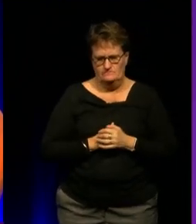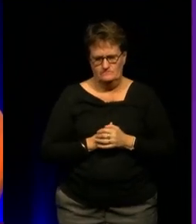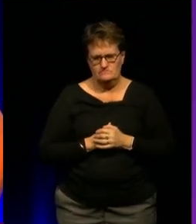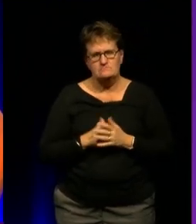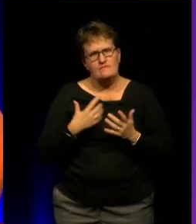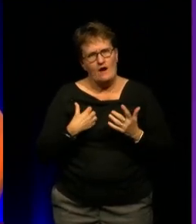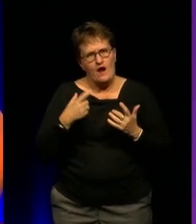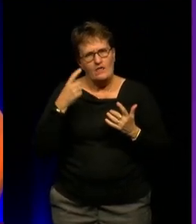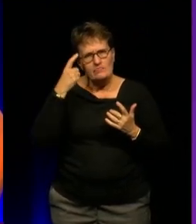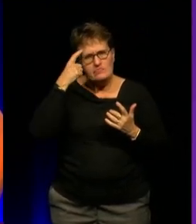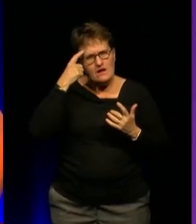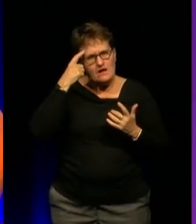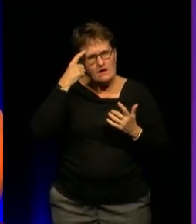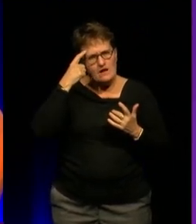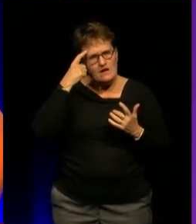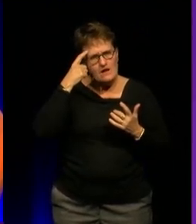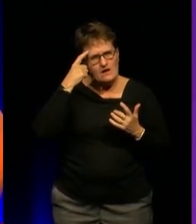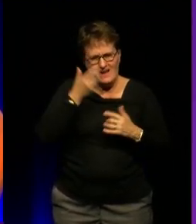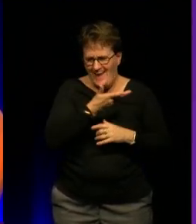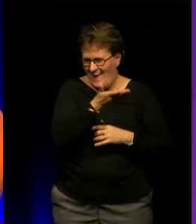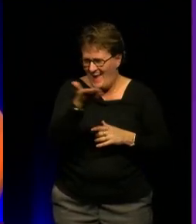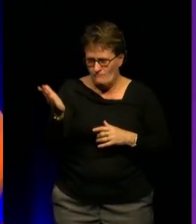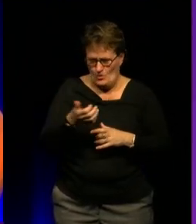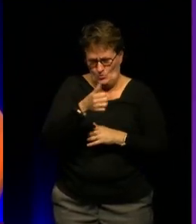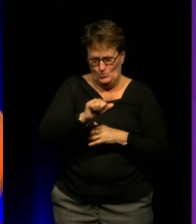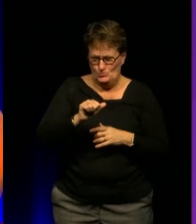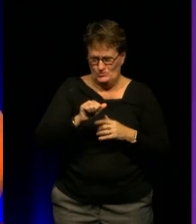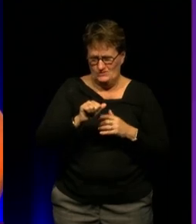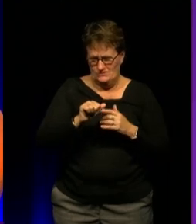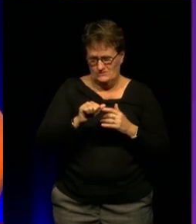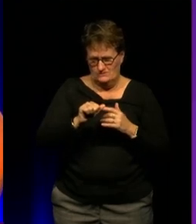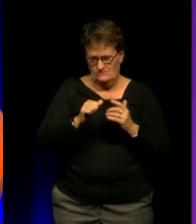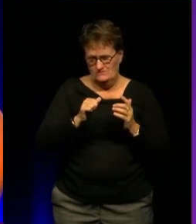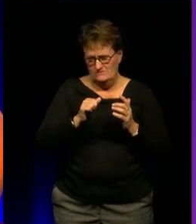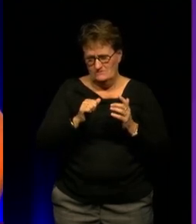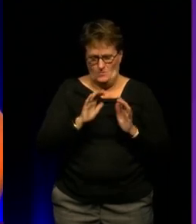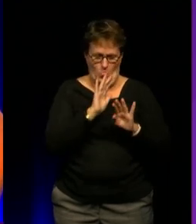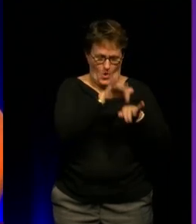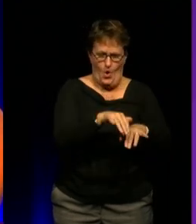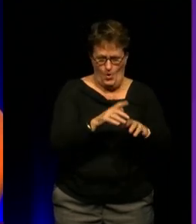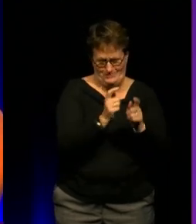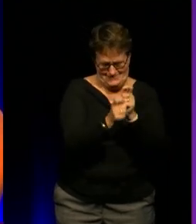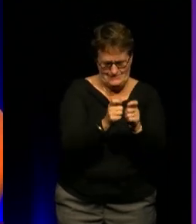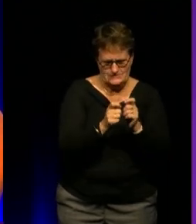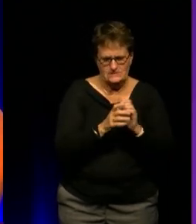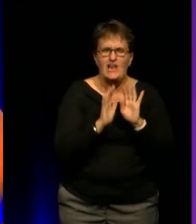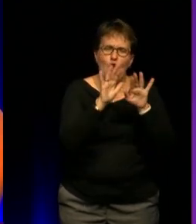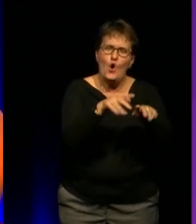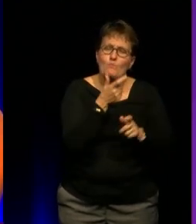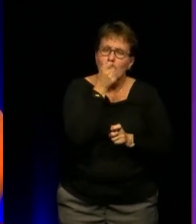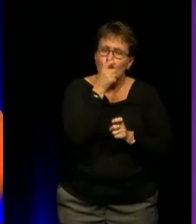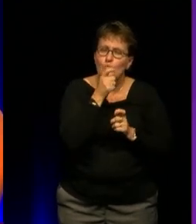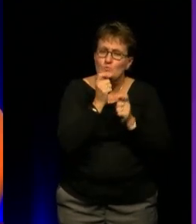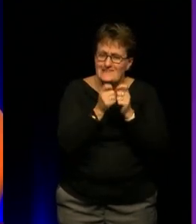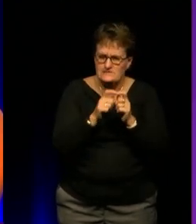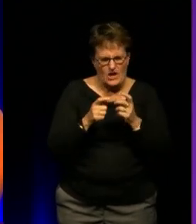of think of everyone that uses our products, and we've spoken about the home COVID and home flu test especially, but we have other